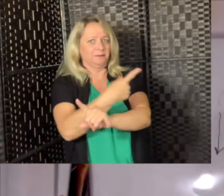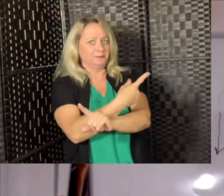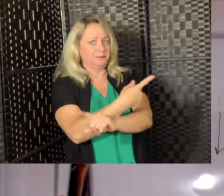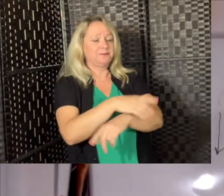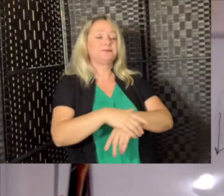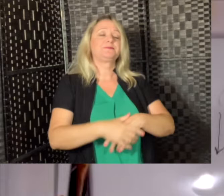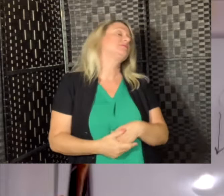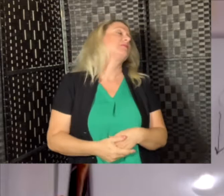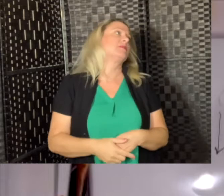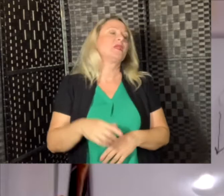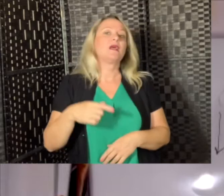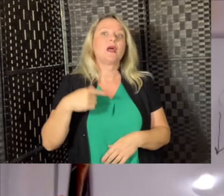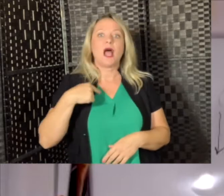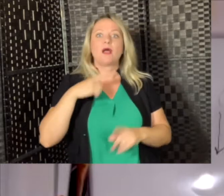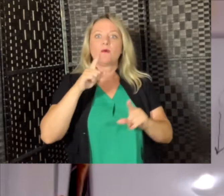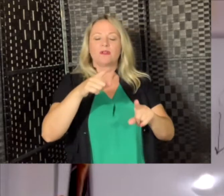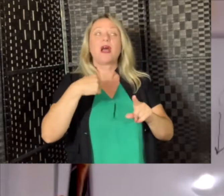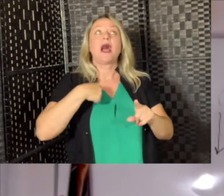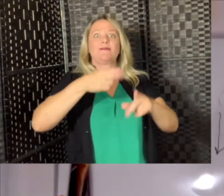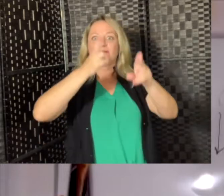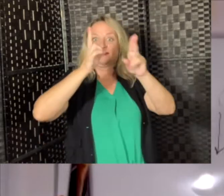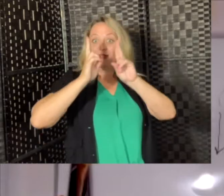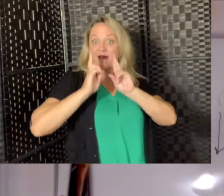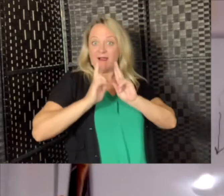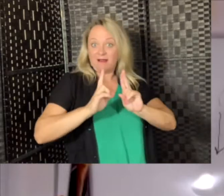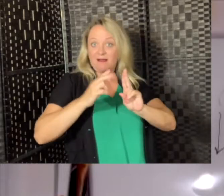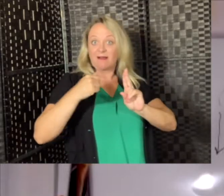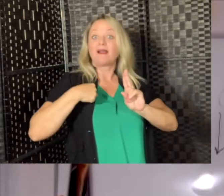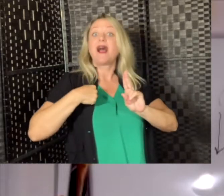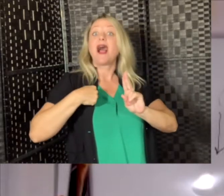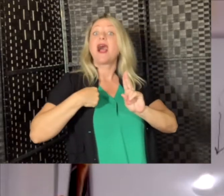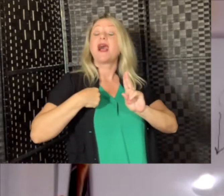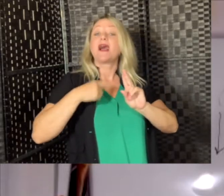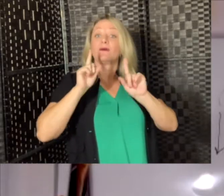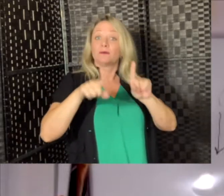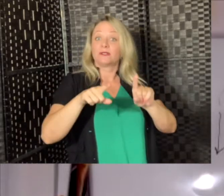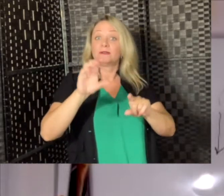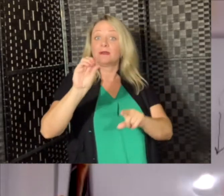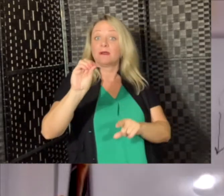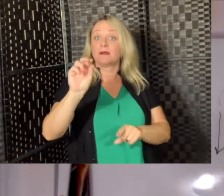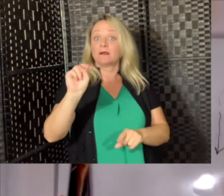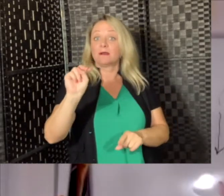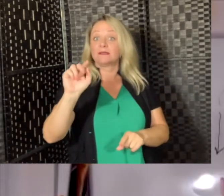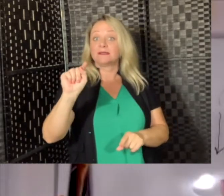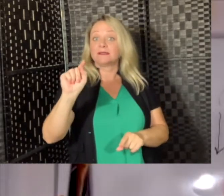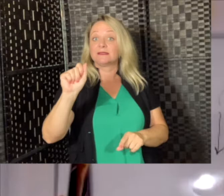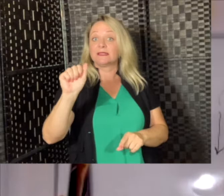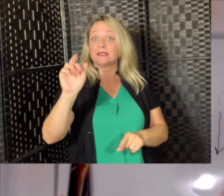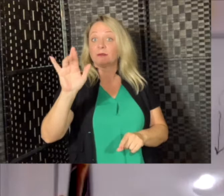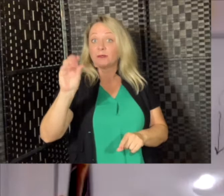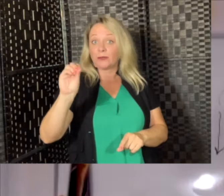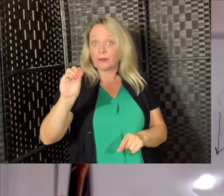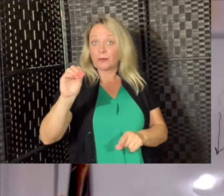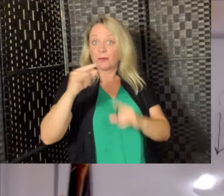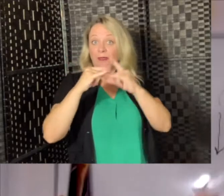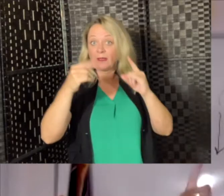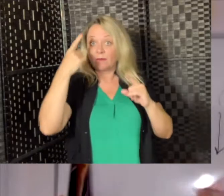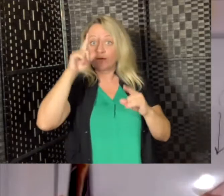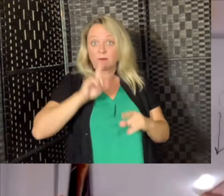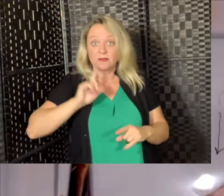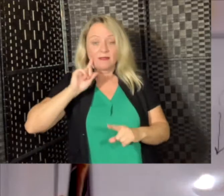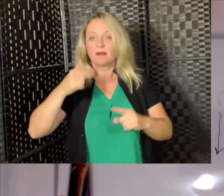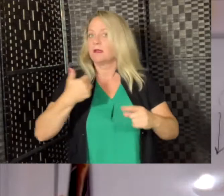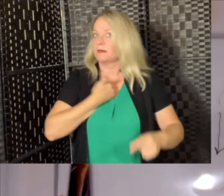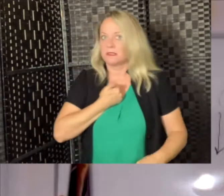hearing challenged. I went to the Ontario Camp of the Deaf. Now, I am not deaf. I'm hard of hearing. I wear